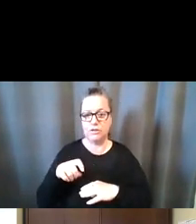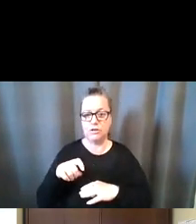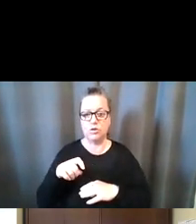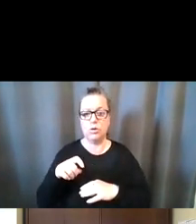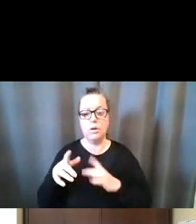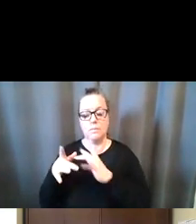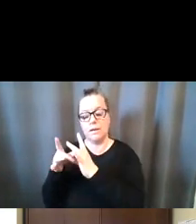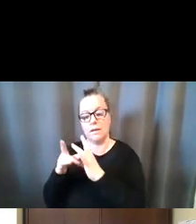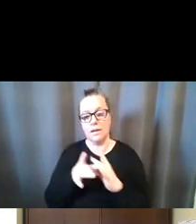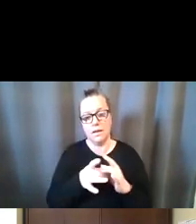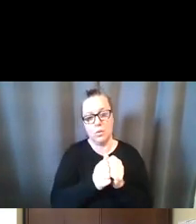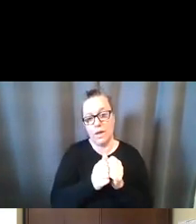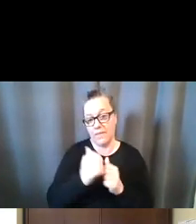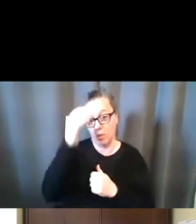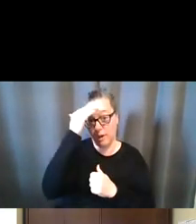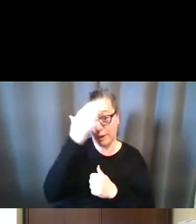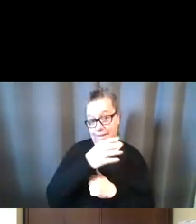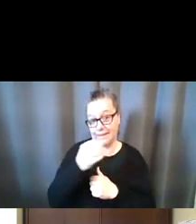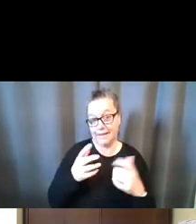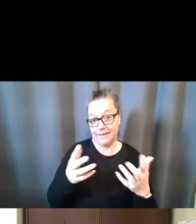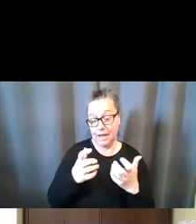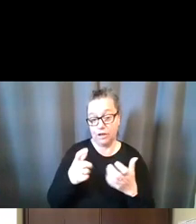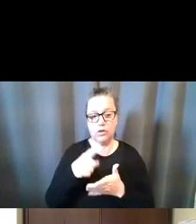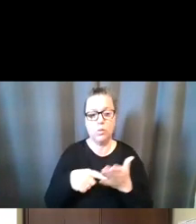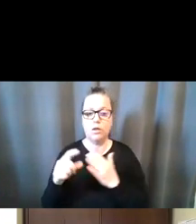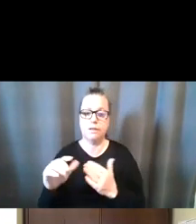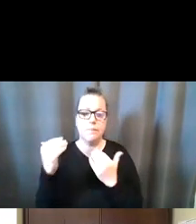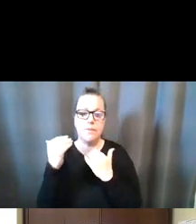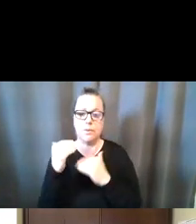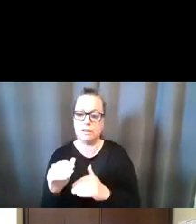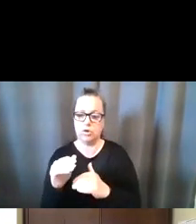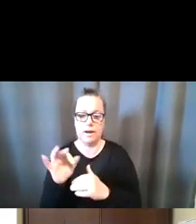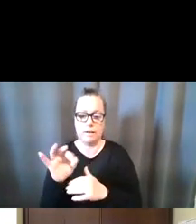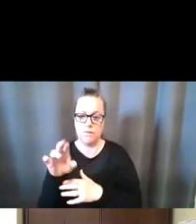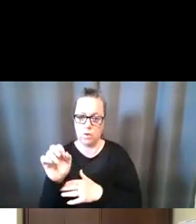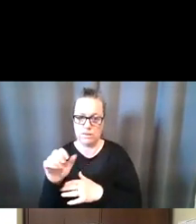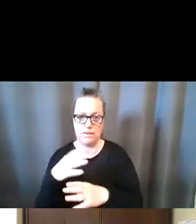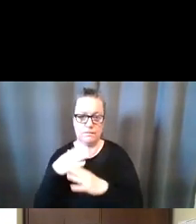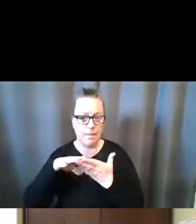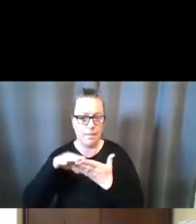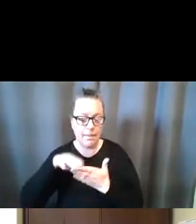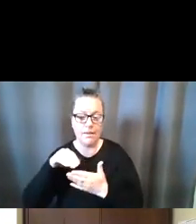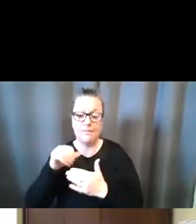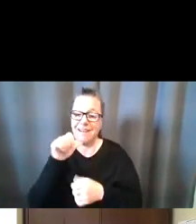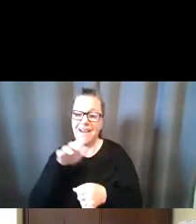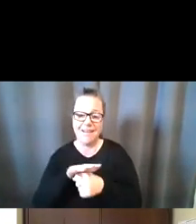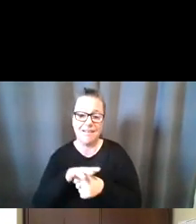awareness and desire. So what are some of the restraining forces? What might inhibit knowledge? Insufficient time,